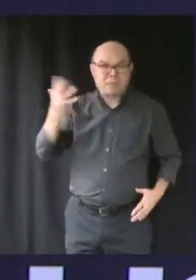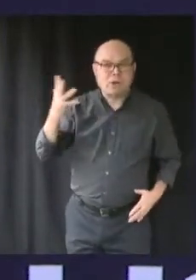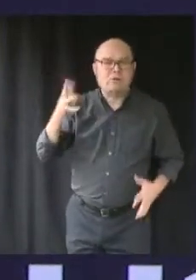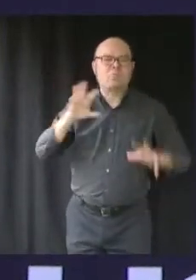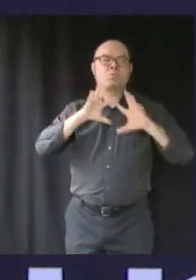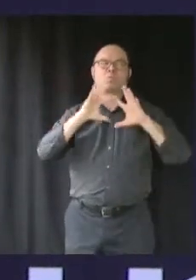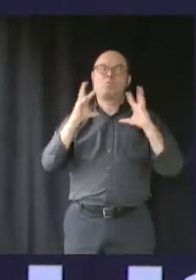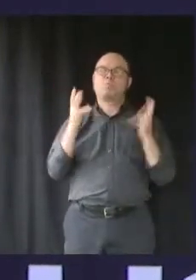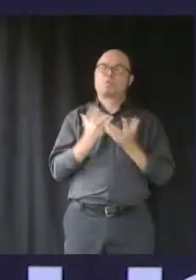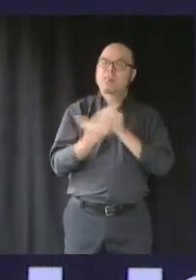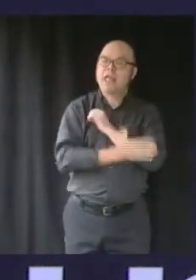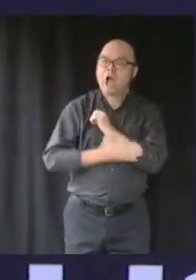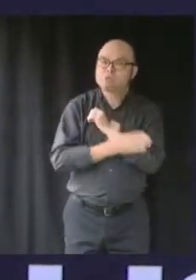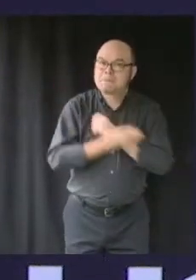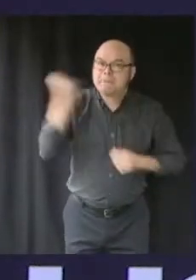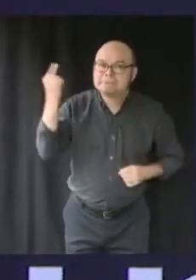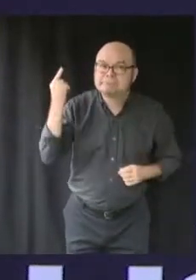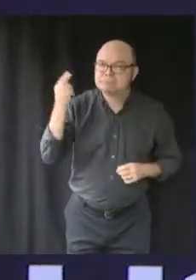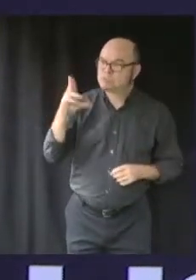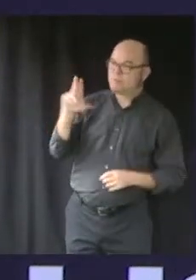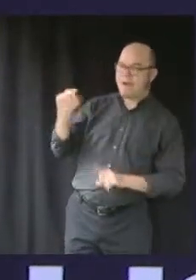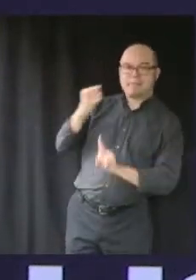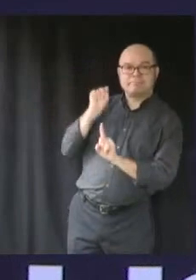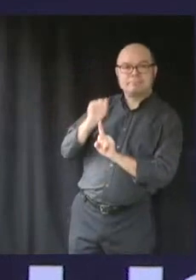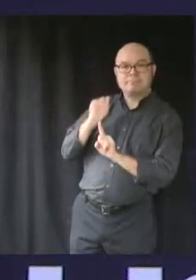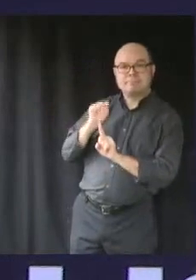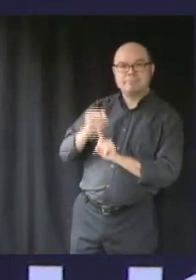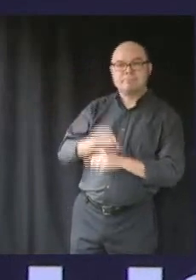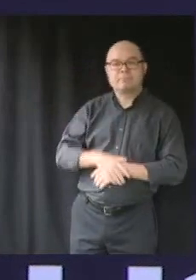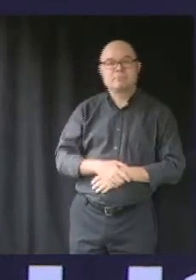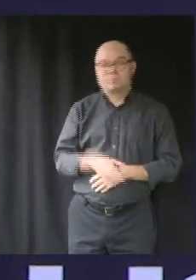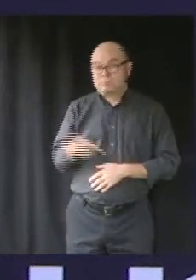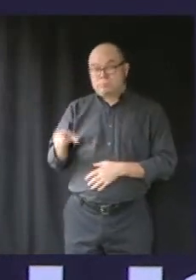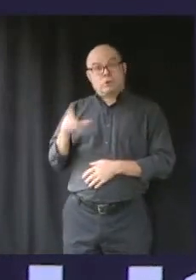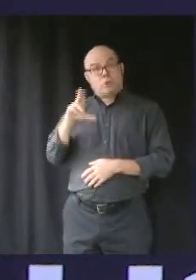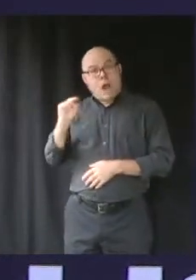who contribute so much every day.